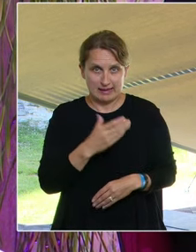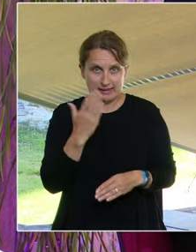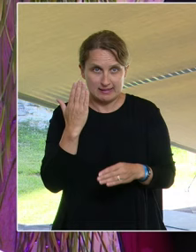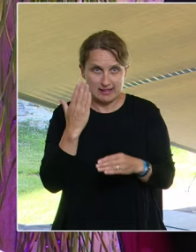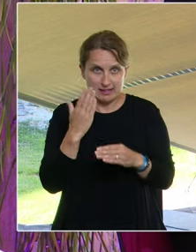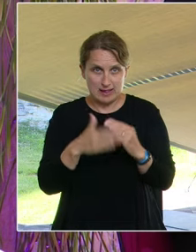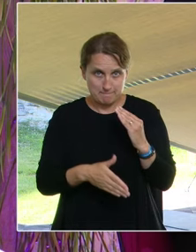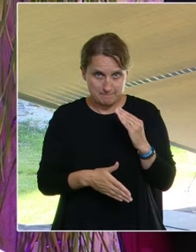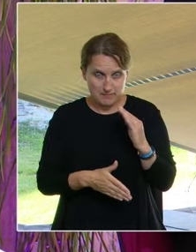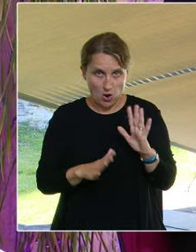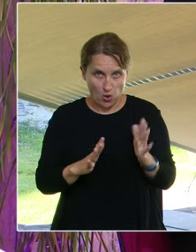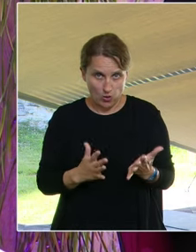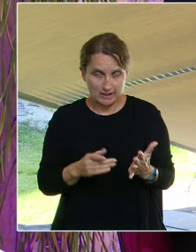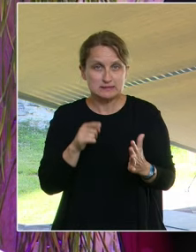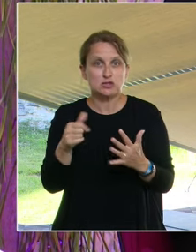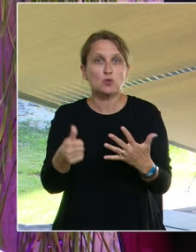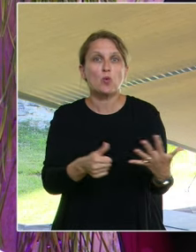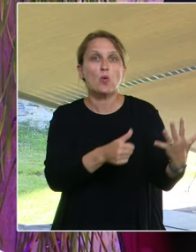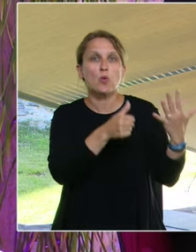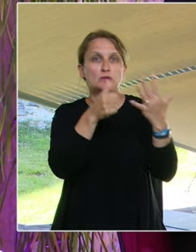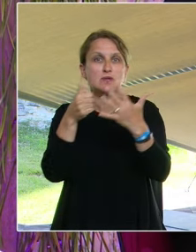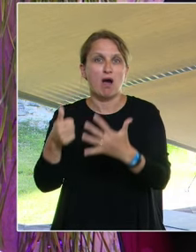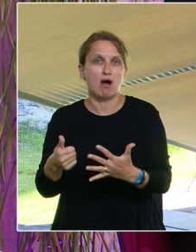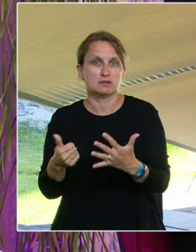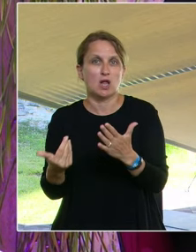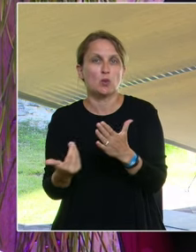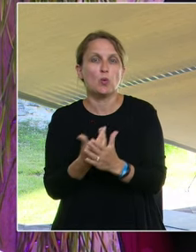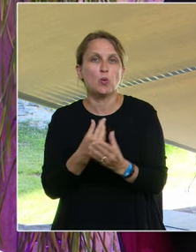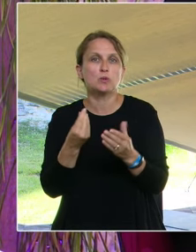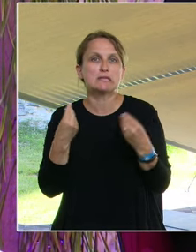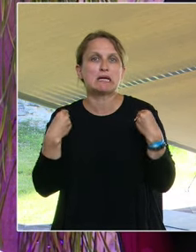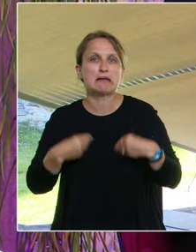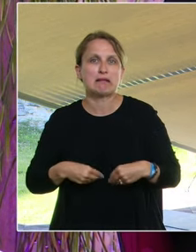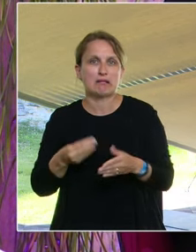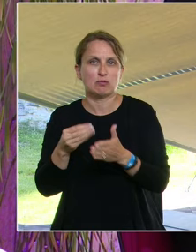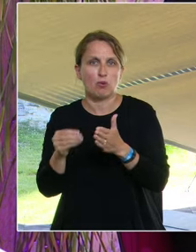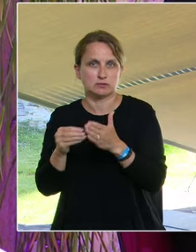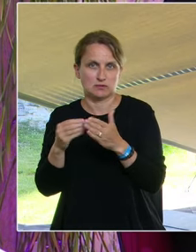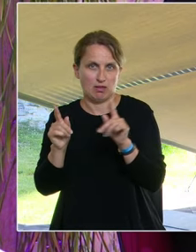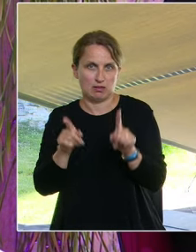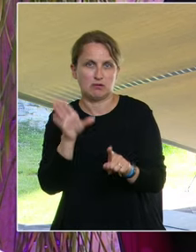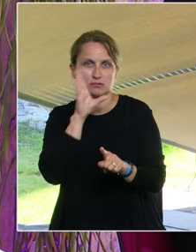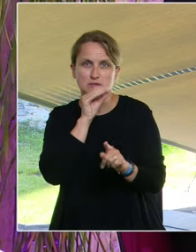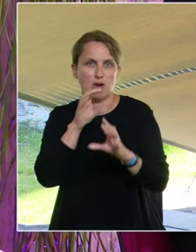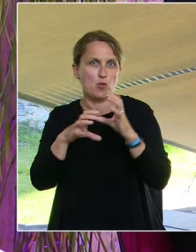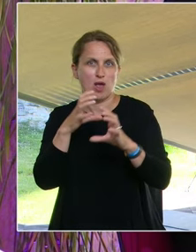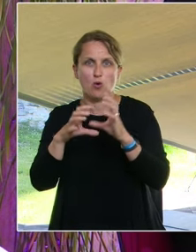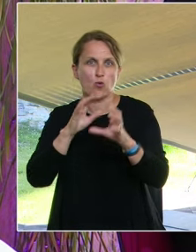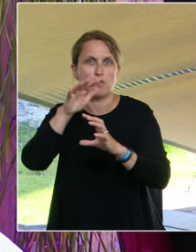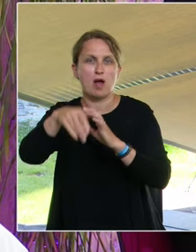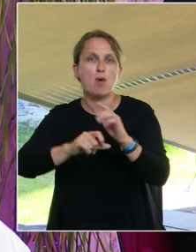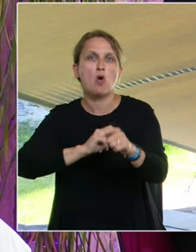have 6 years new clothes to buy from the shop and to wear. So this is the situation that we are today, and it's growing. So it's not